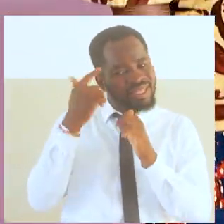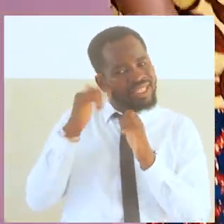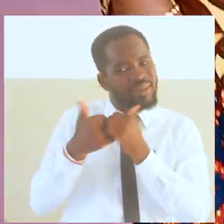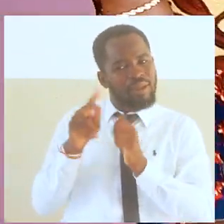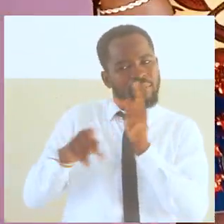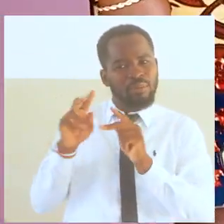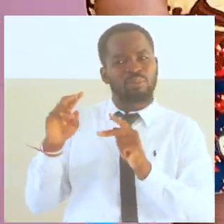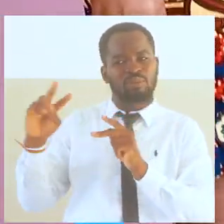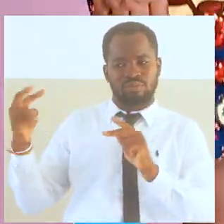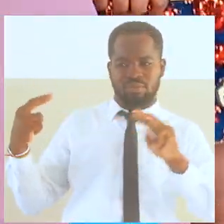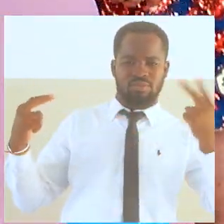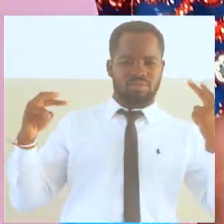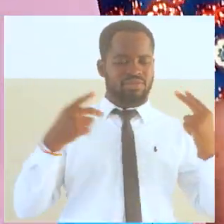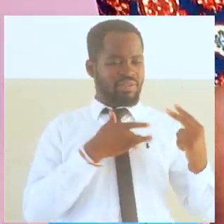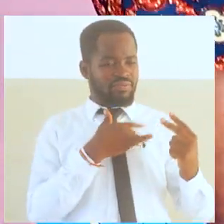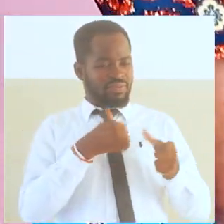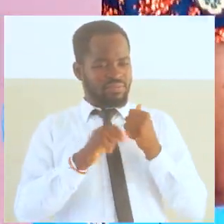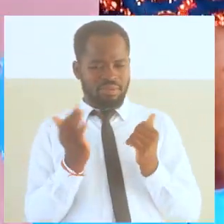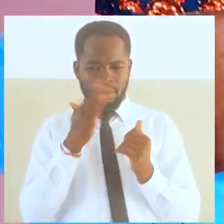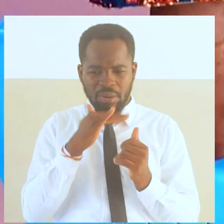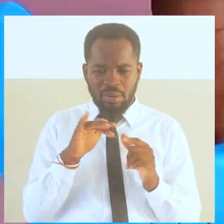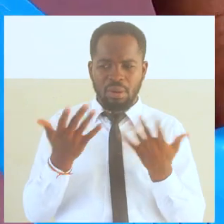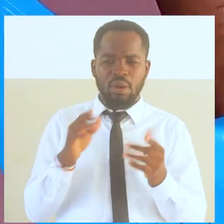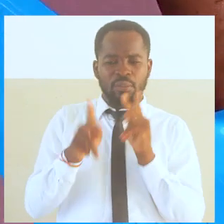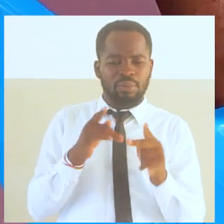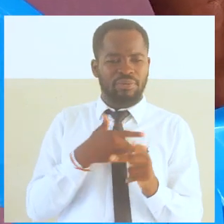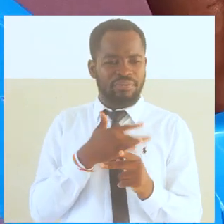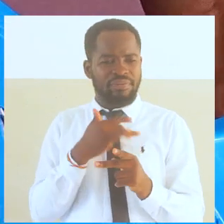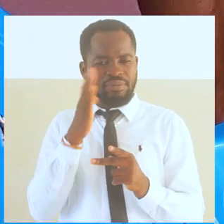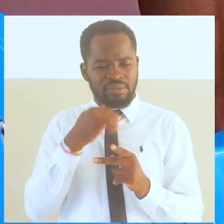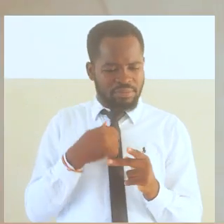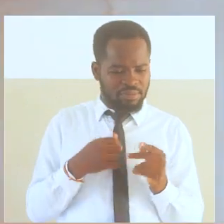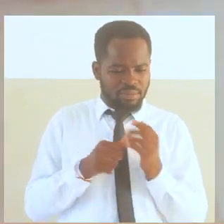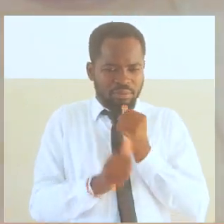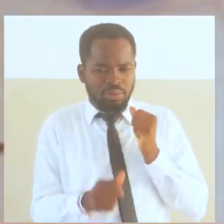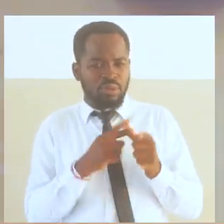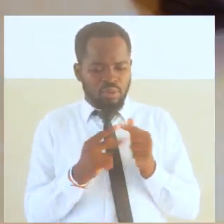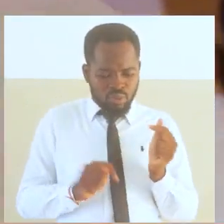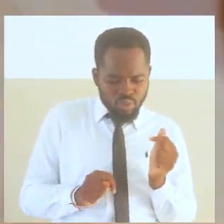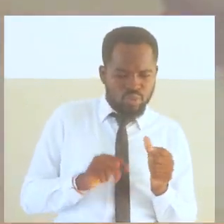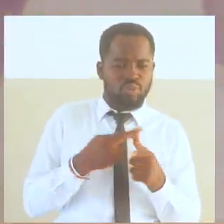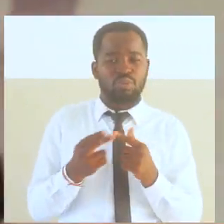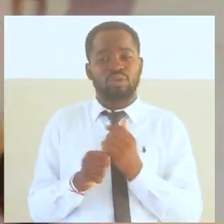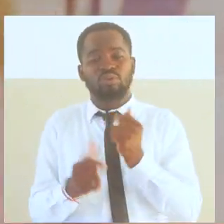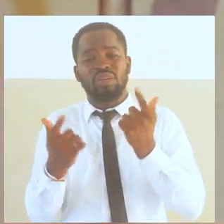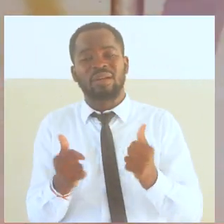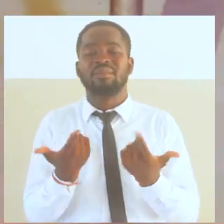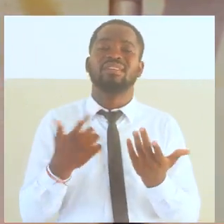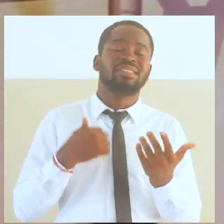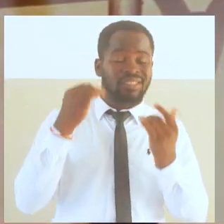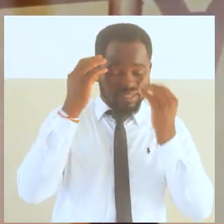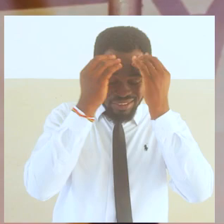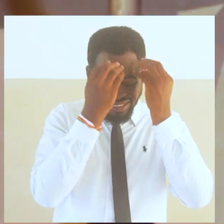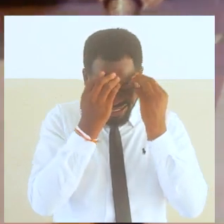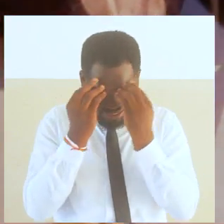stress of dealing with such a difficult situation. And so, until her demise on November 15,